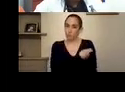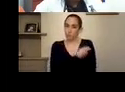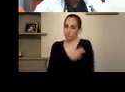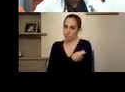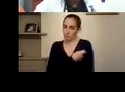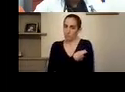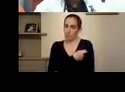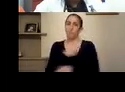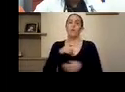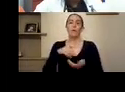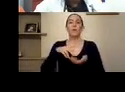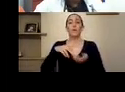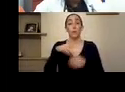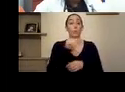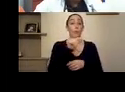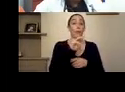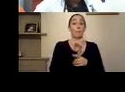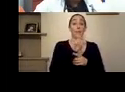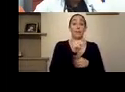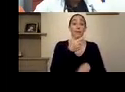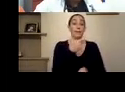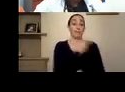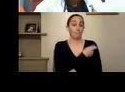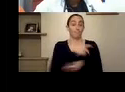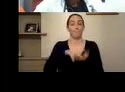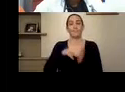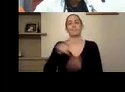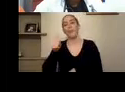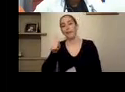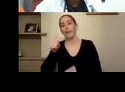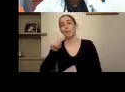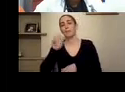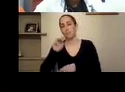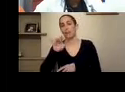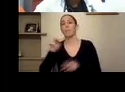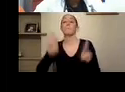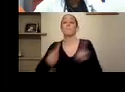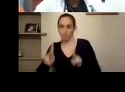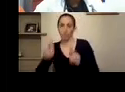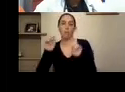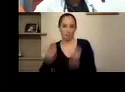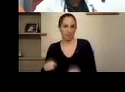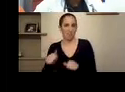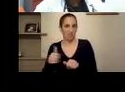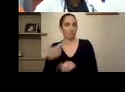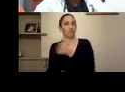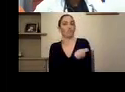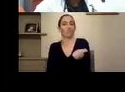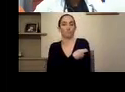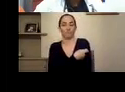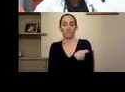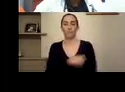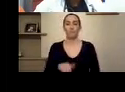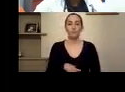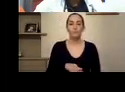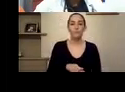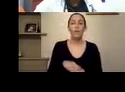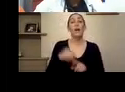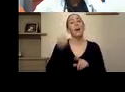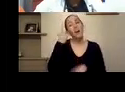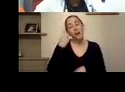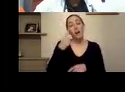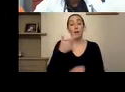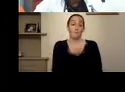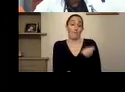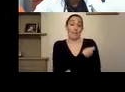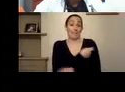able to be vaccinated by the end of the year if those vaccines are in fact available. But remember, vaccine has to go